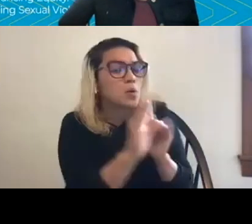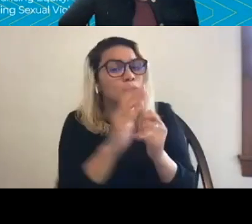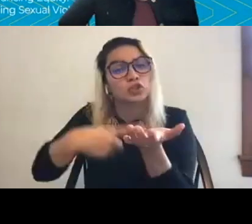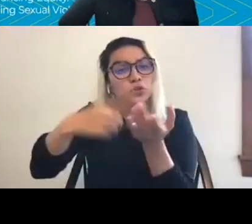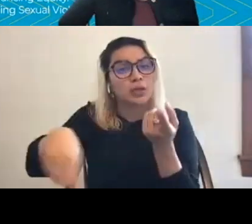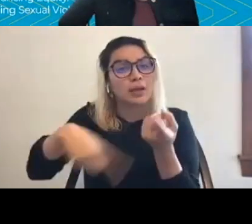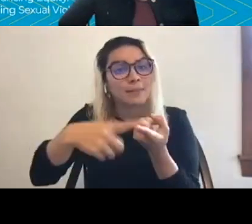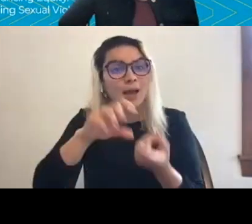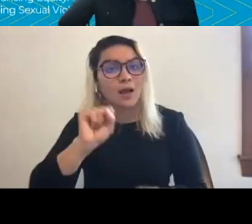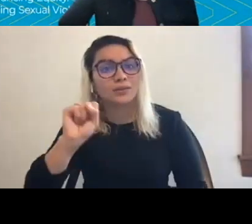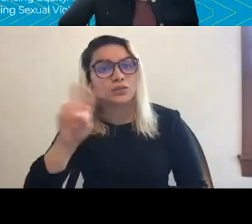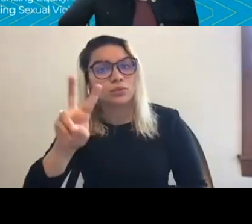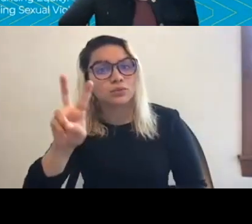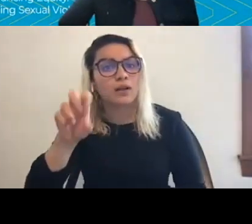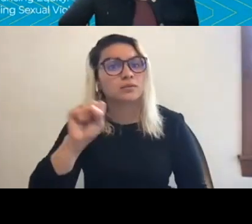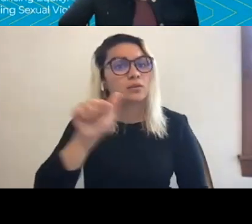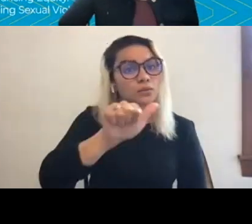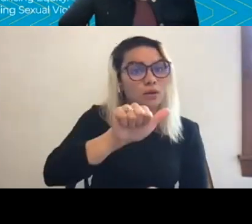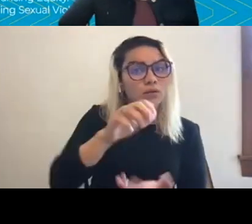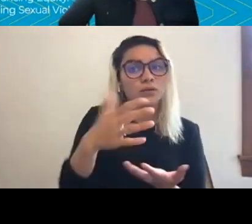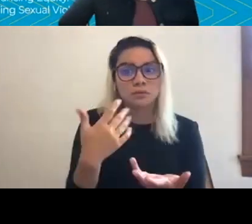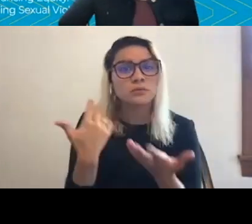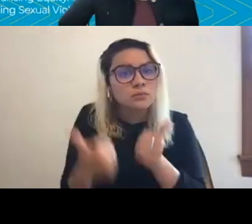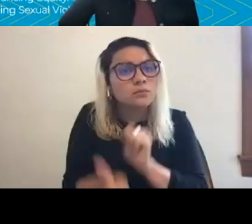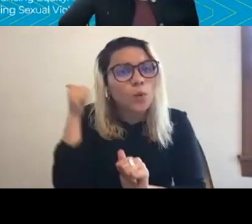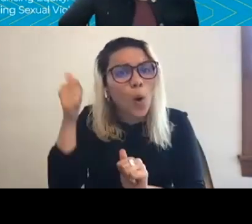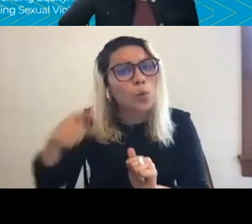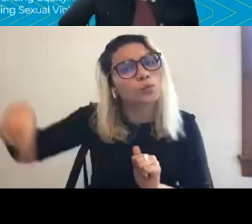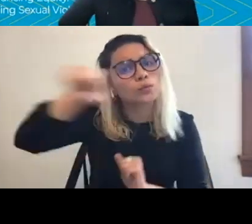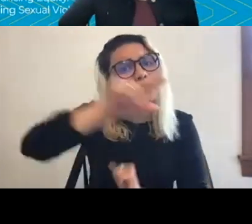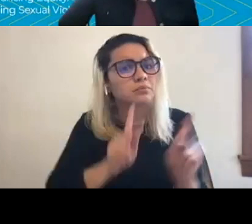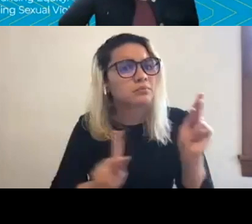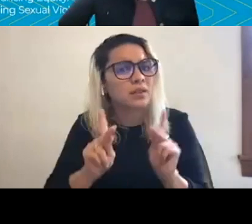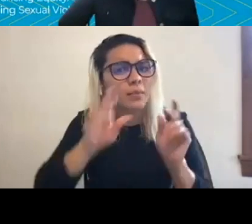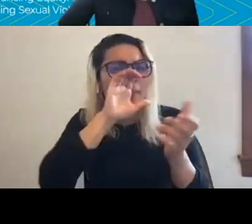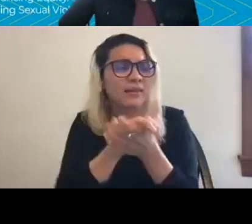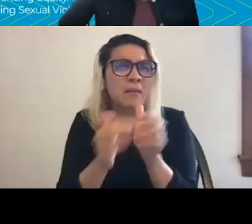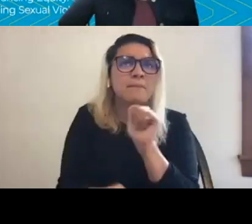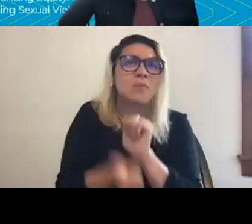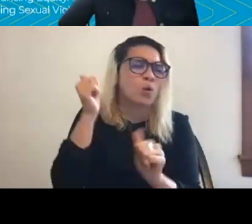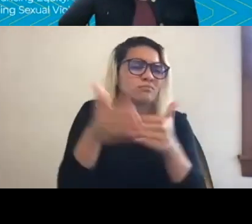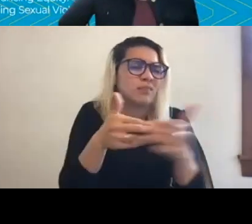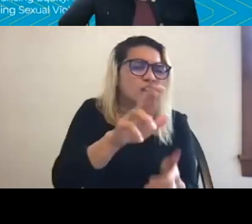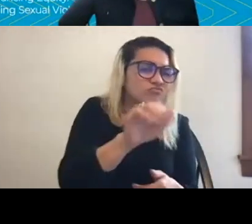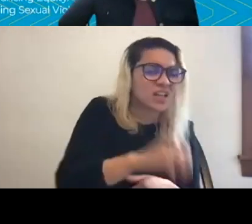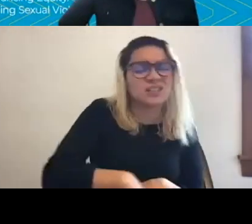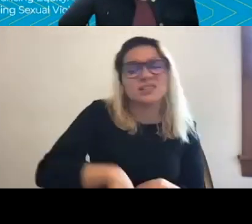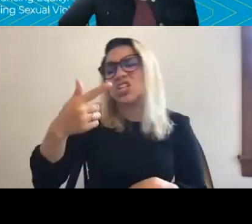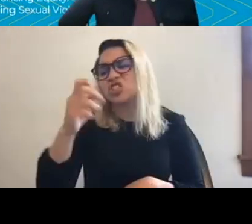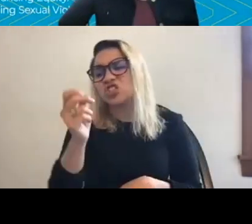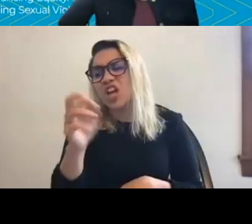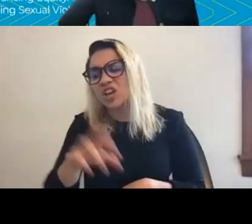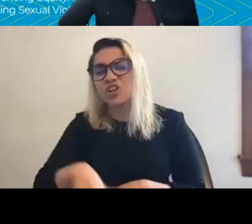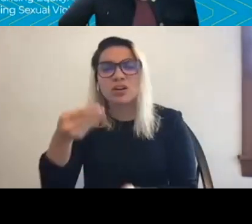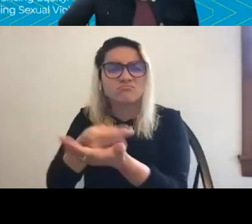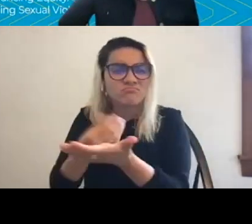we can actually lean into the fact that most people believe, and this is folks across race, gender, region, income, believe